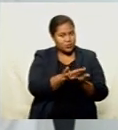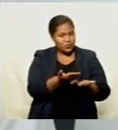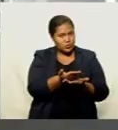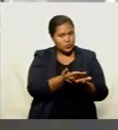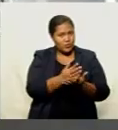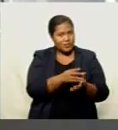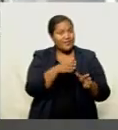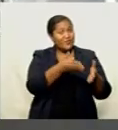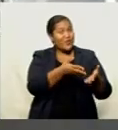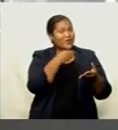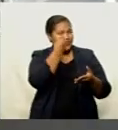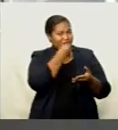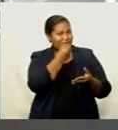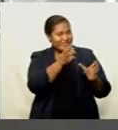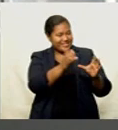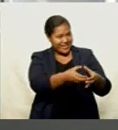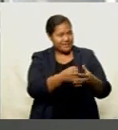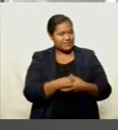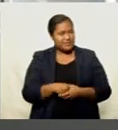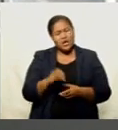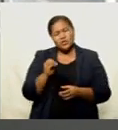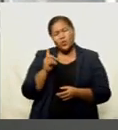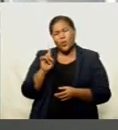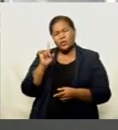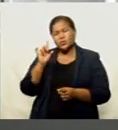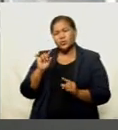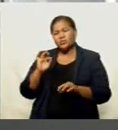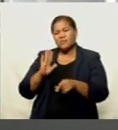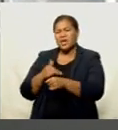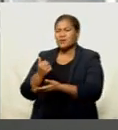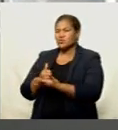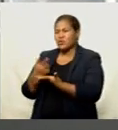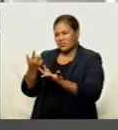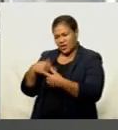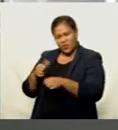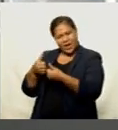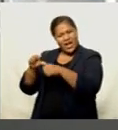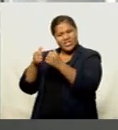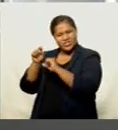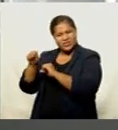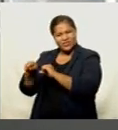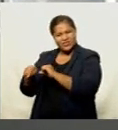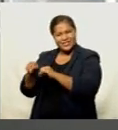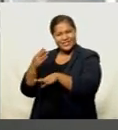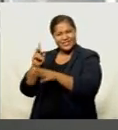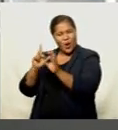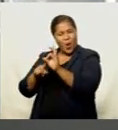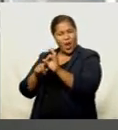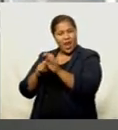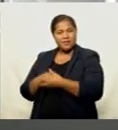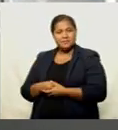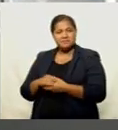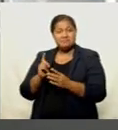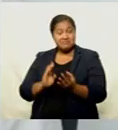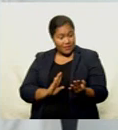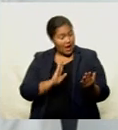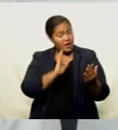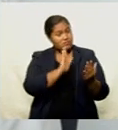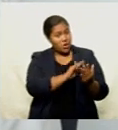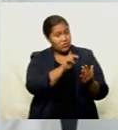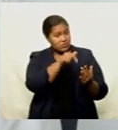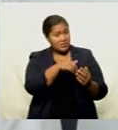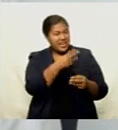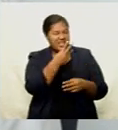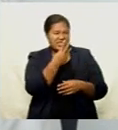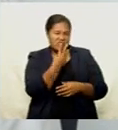food sector. And finally, what would it take to ensure that we are on path towards achieving this very ambitious goal? It's an approach by at